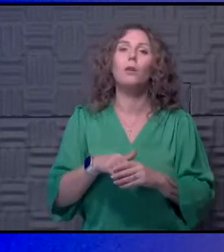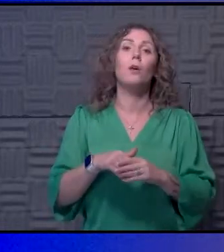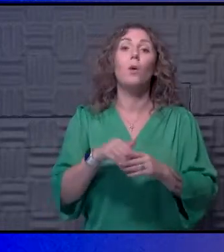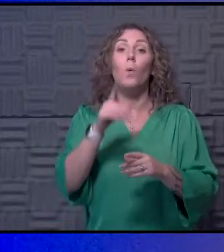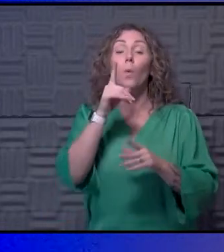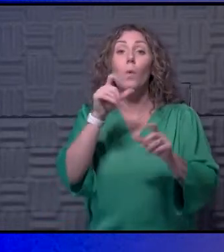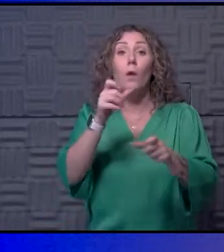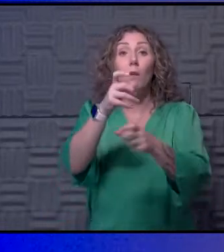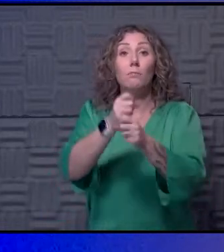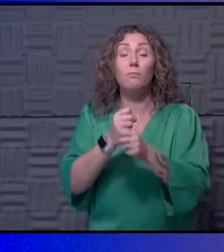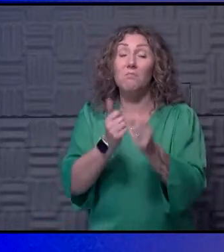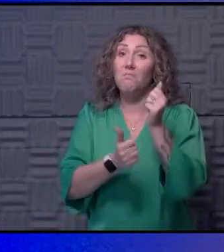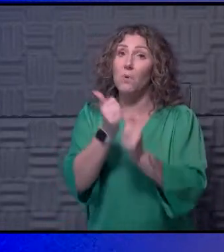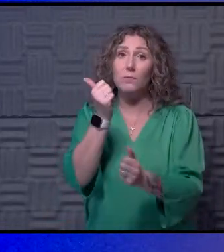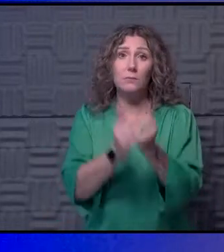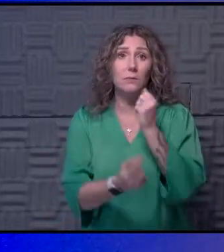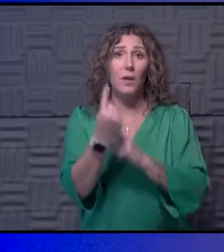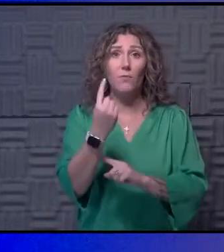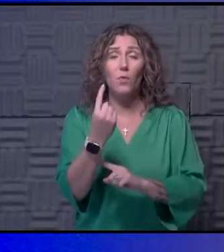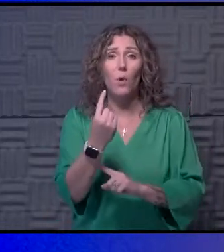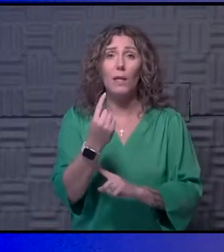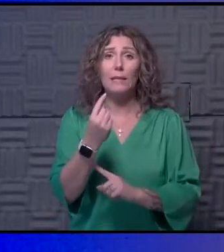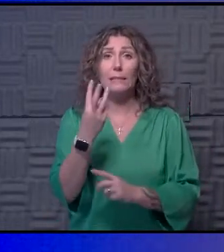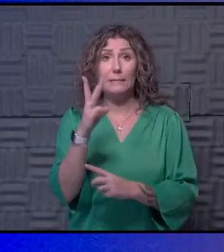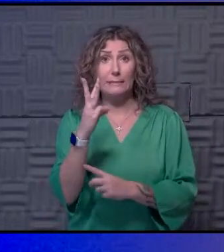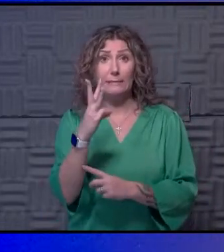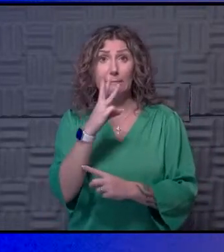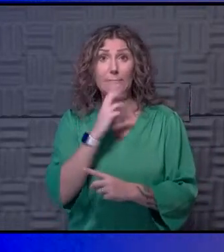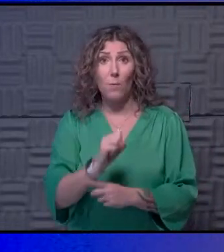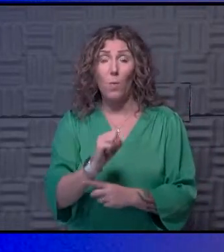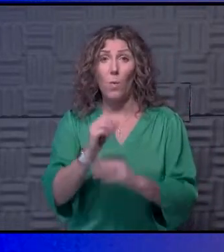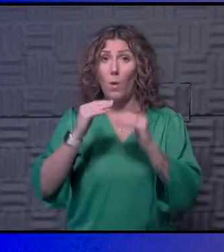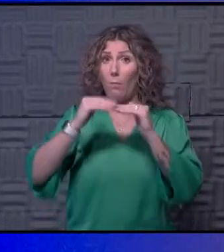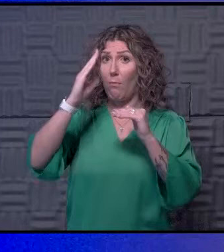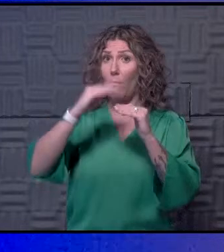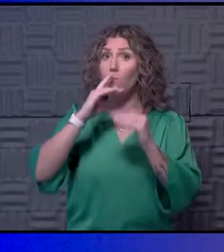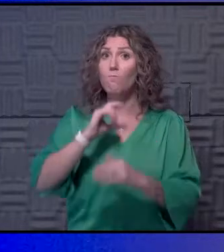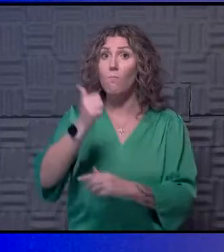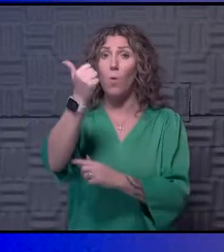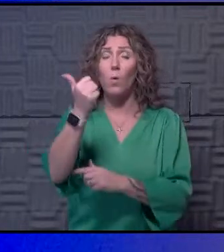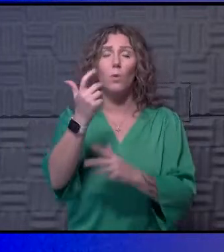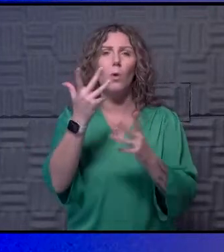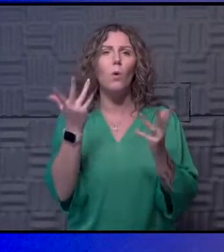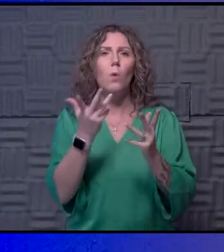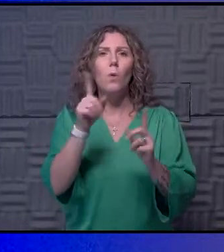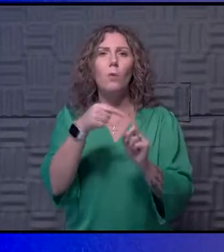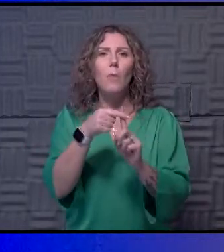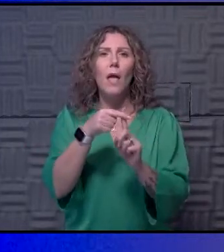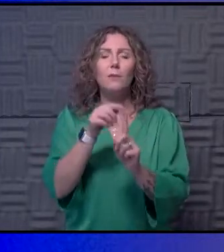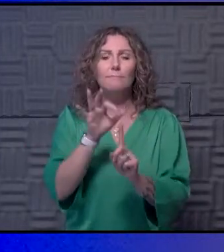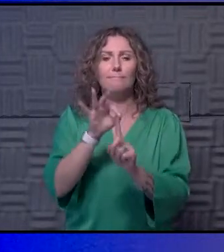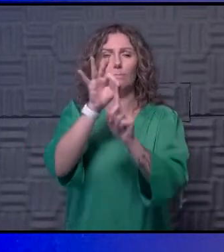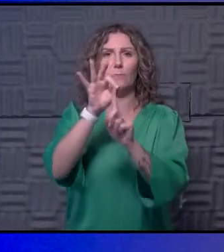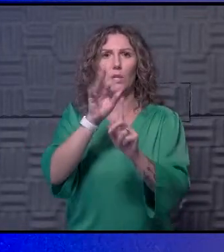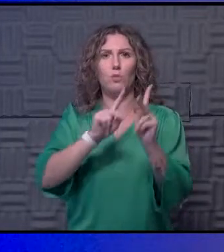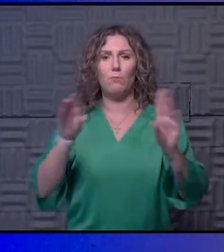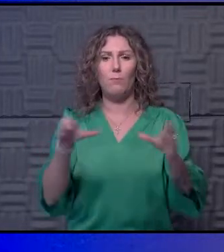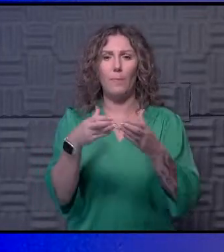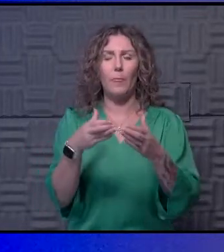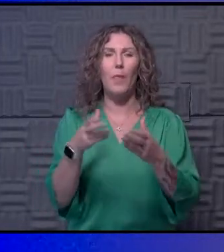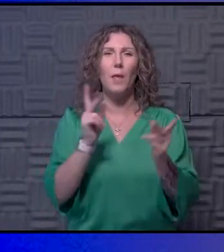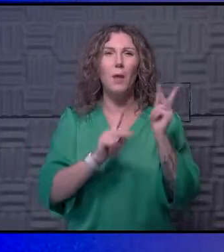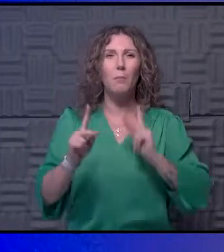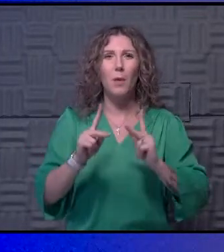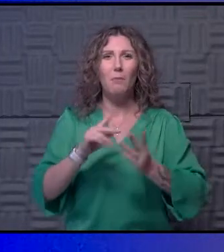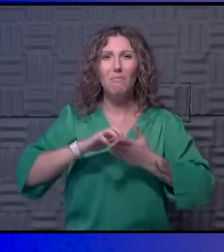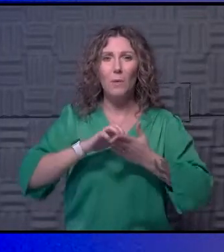most everybody who is going to be 16 or above. What about special populations? So certainly for people like who are immune